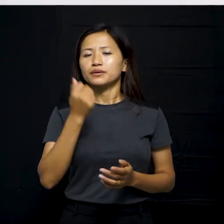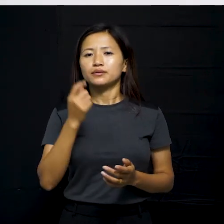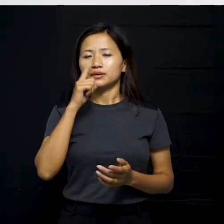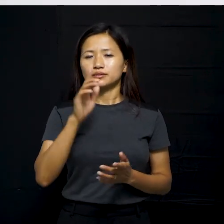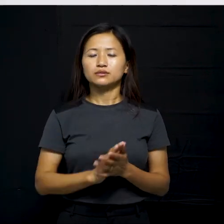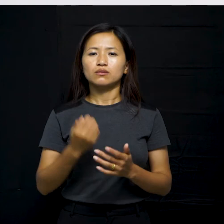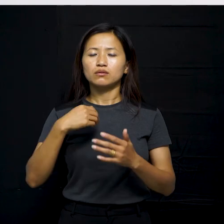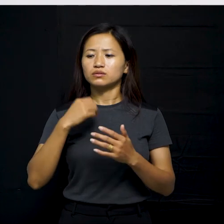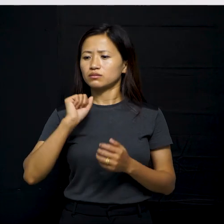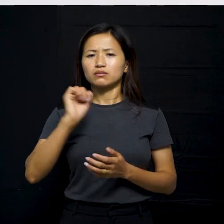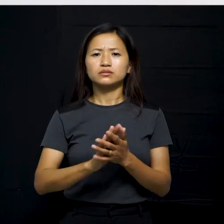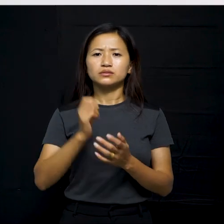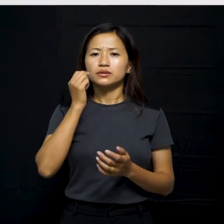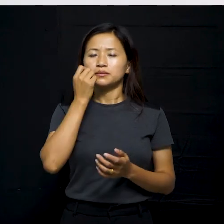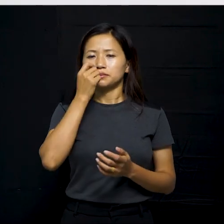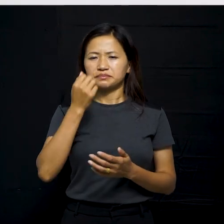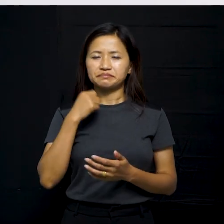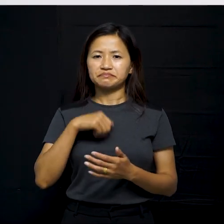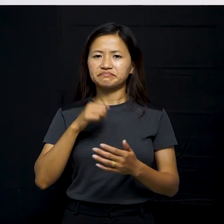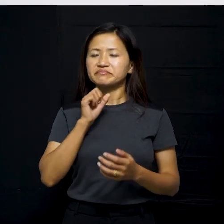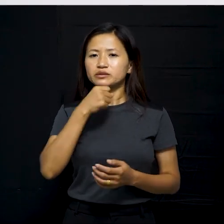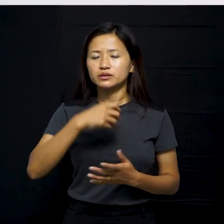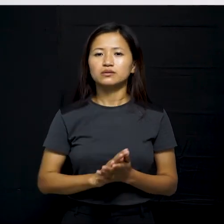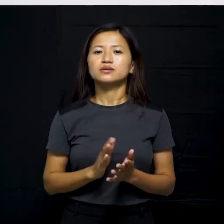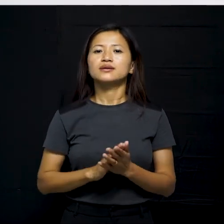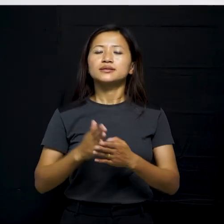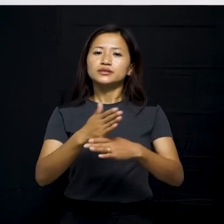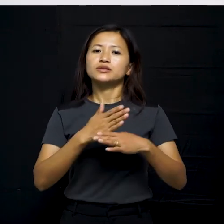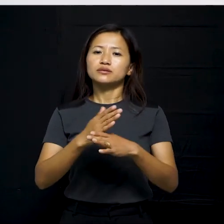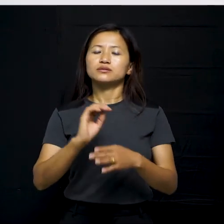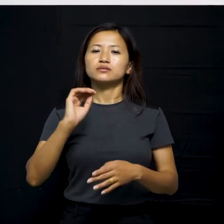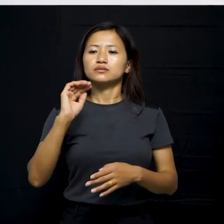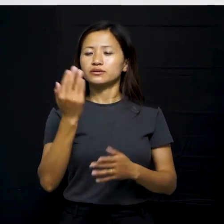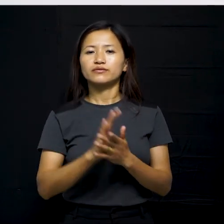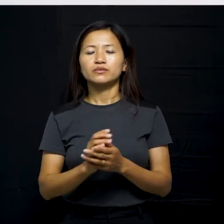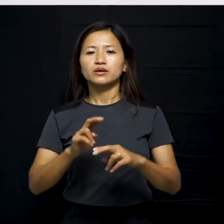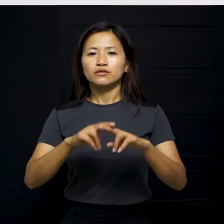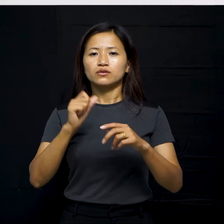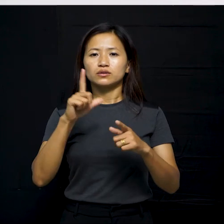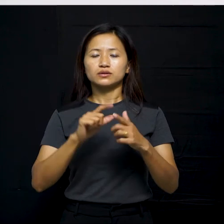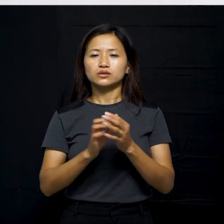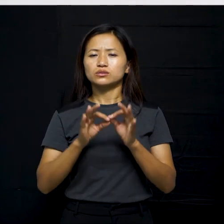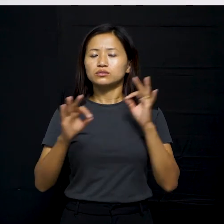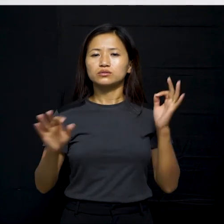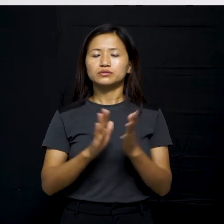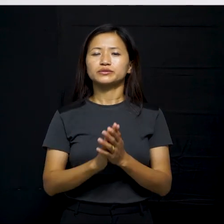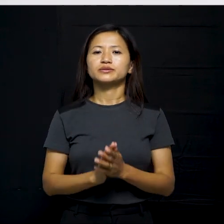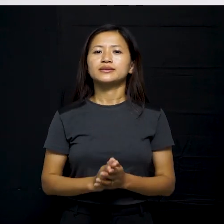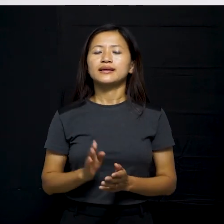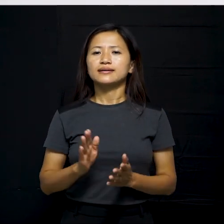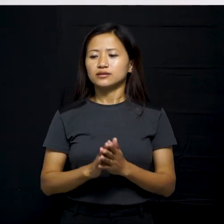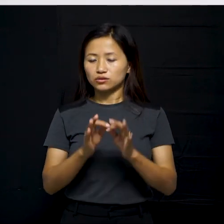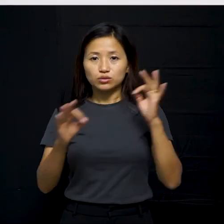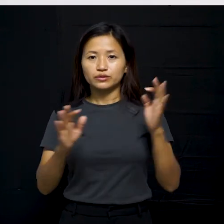own grandparents, and they will help you by sharing some folk tales which they have experienced by themselves. So once